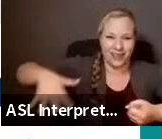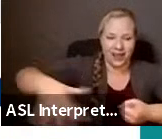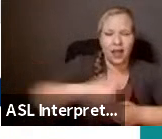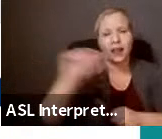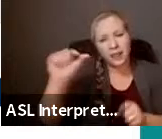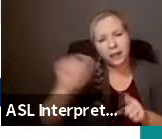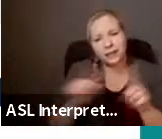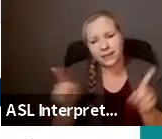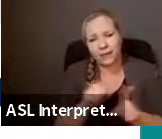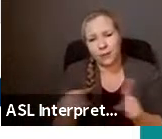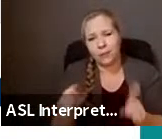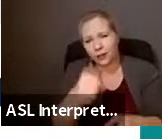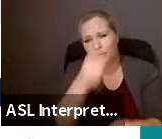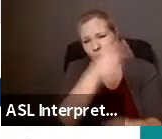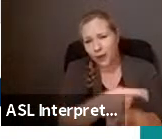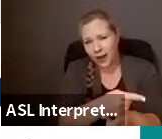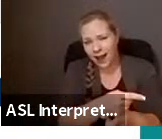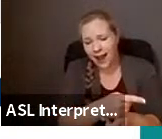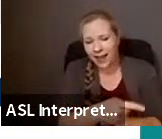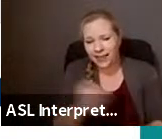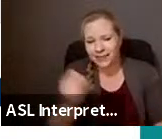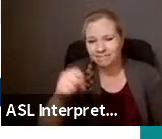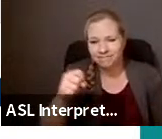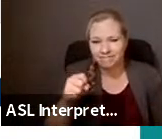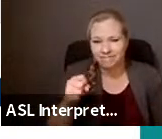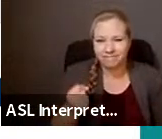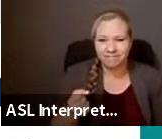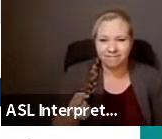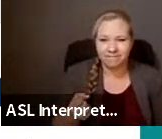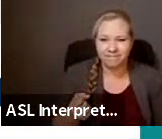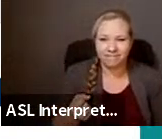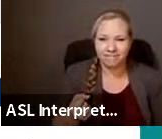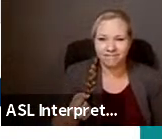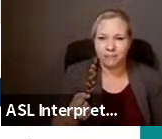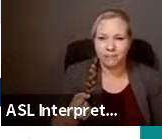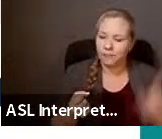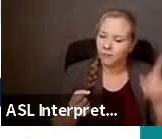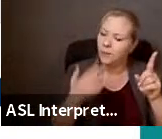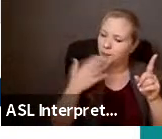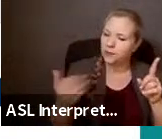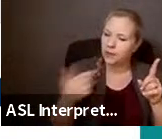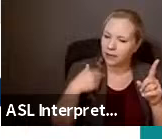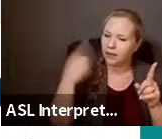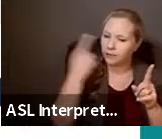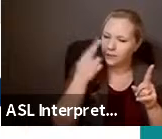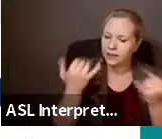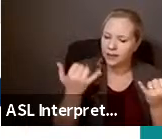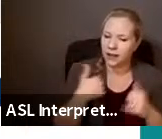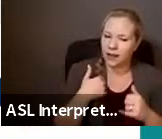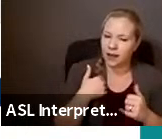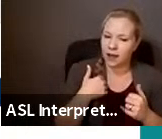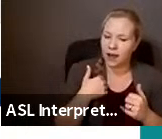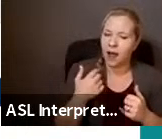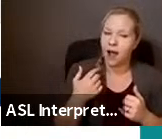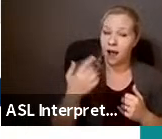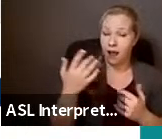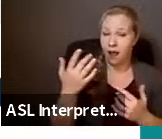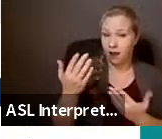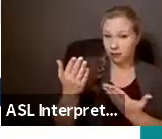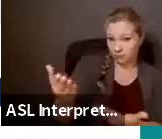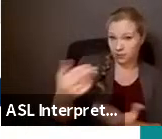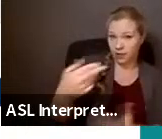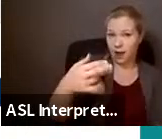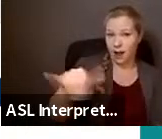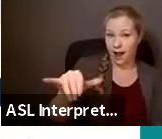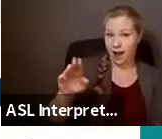full interchange. I guess, yeah. yeah. No, I appreciate that, Derek. I'm just saying what I would push for is a hybrid. I guess option one, my